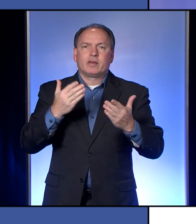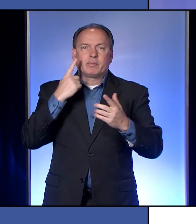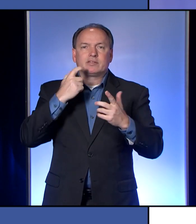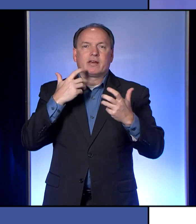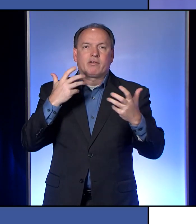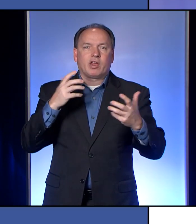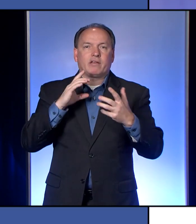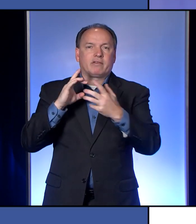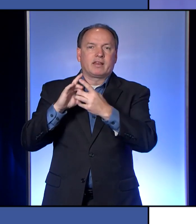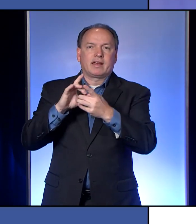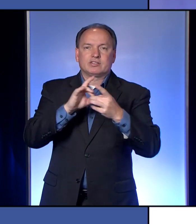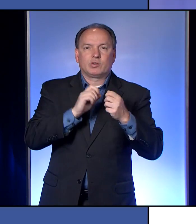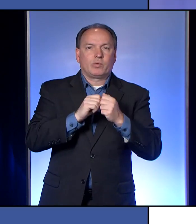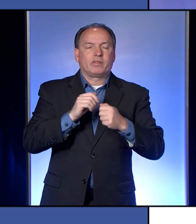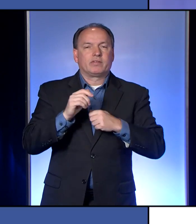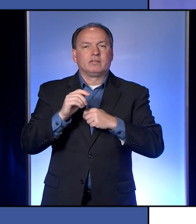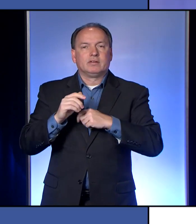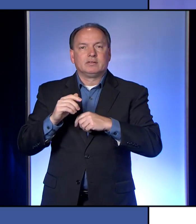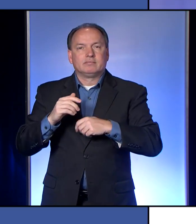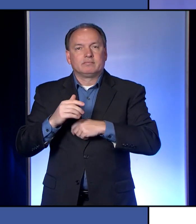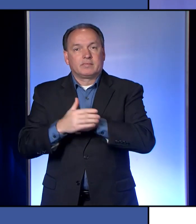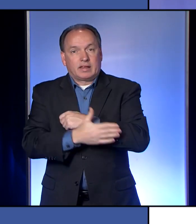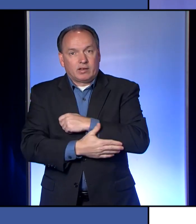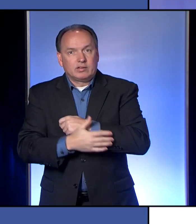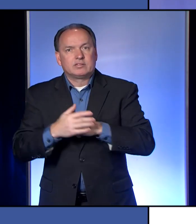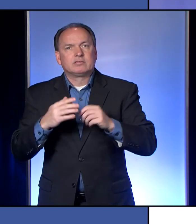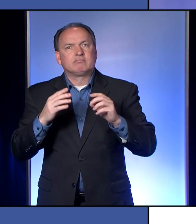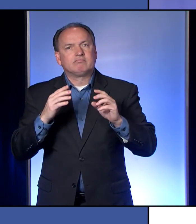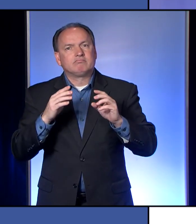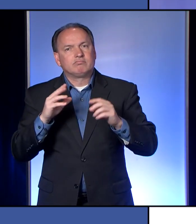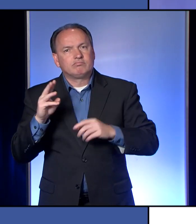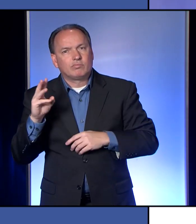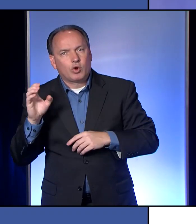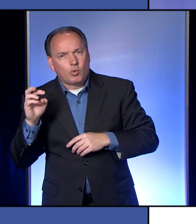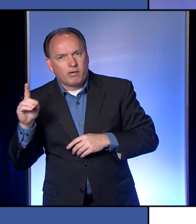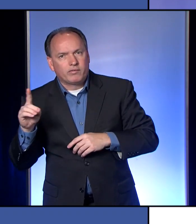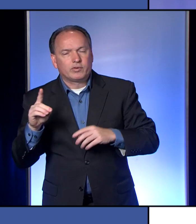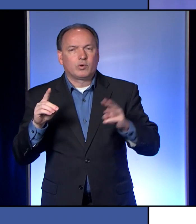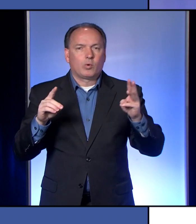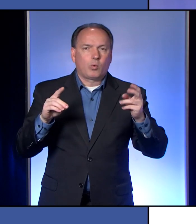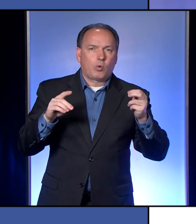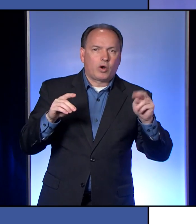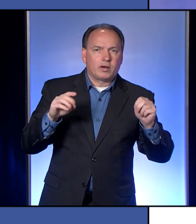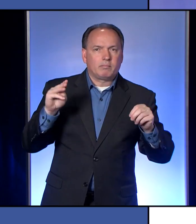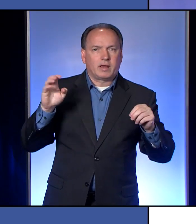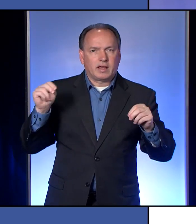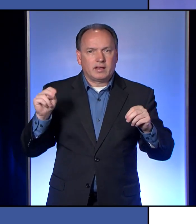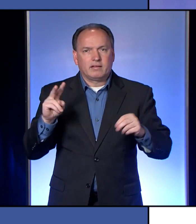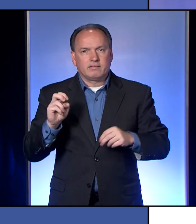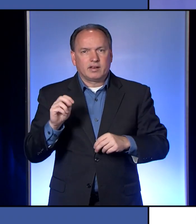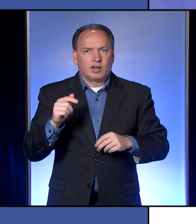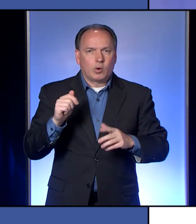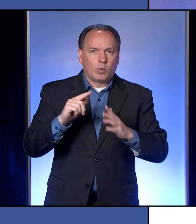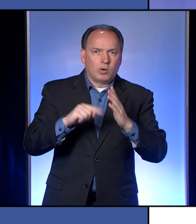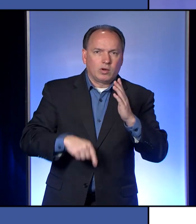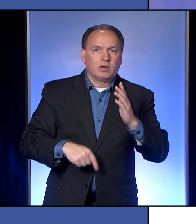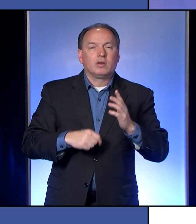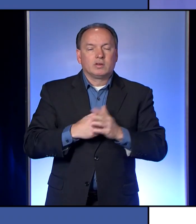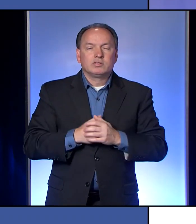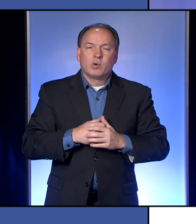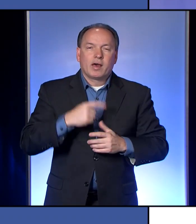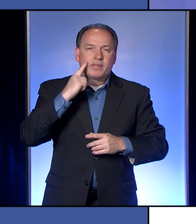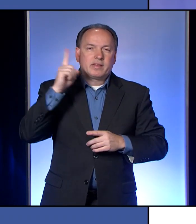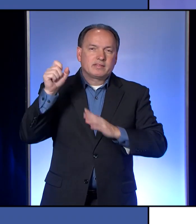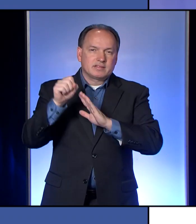lot of connection with the counties that I mentioned when I mentioned the numbers, Crawford, Warren, McKean, Venango, et cetera. So I think the